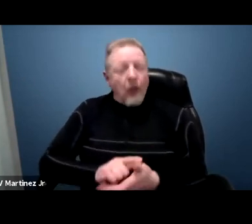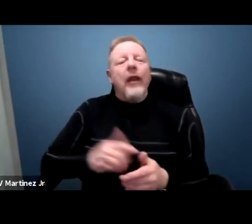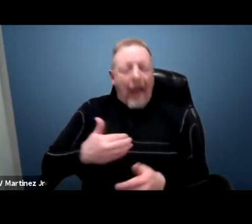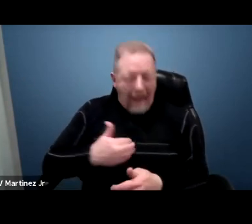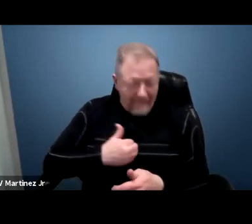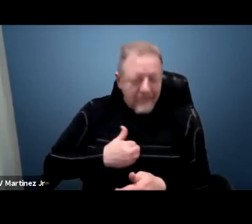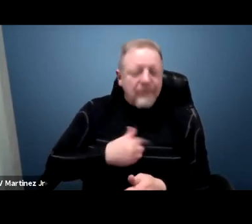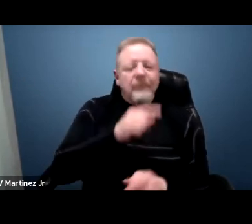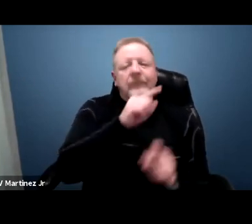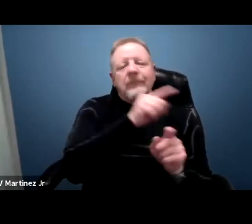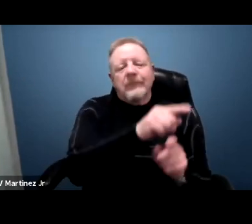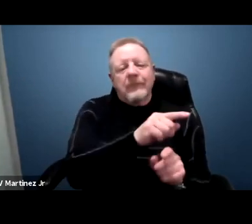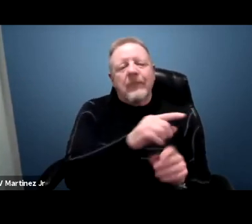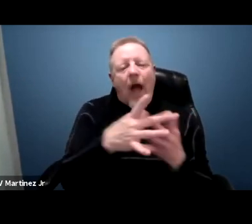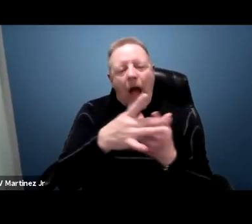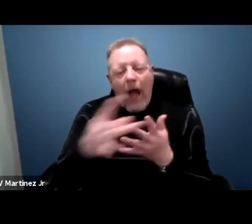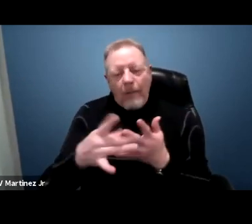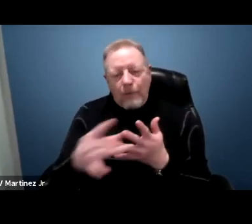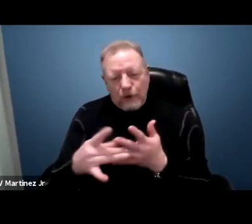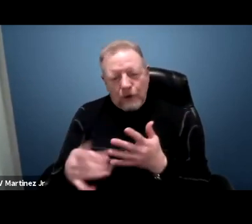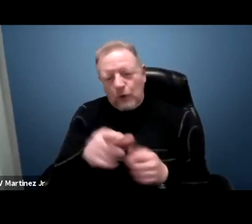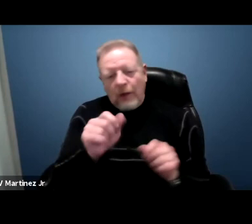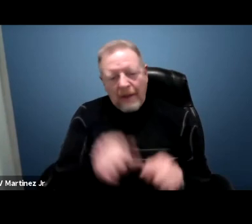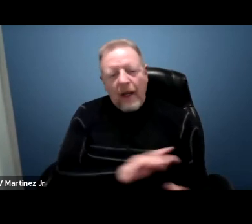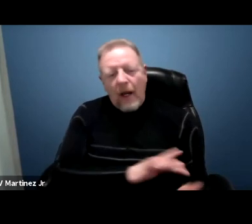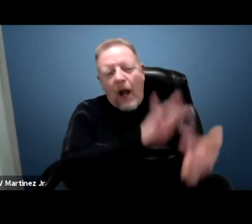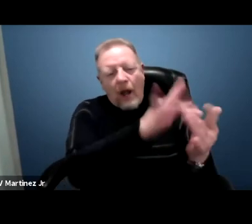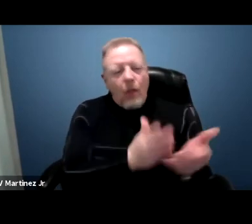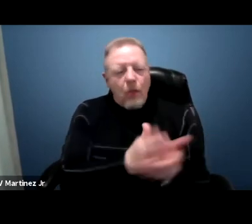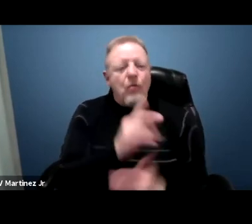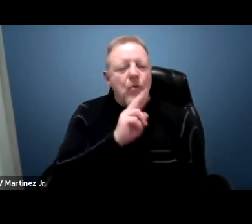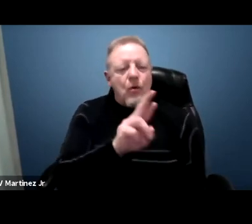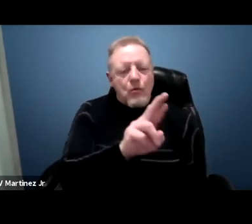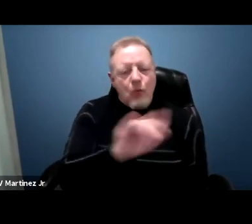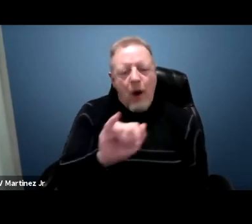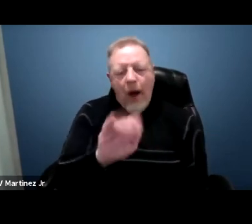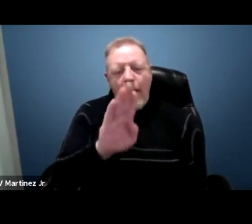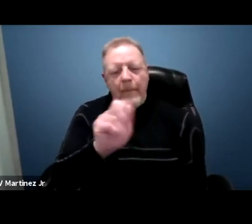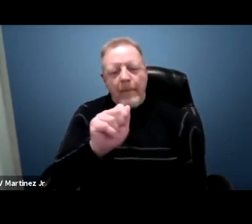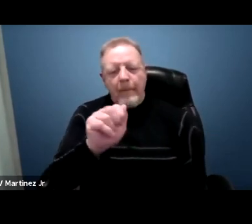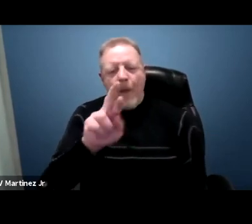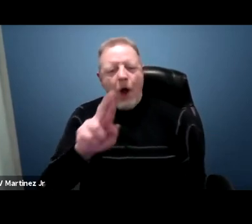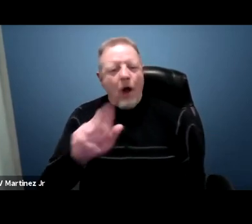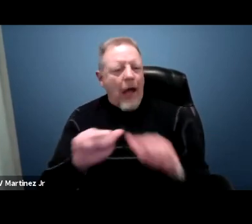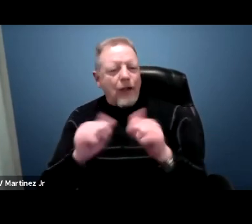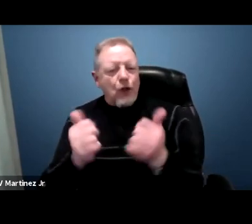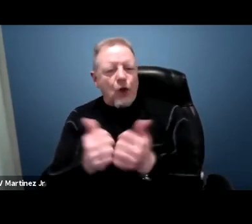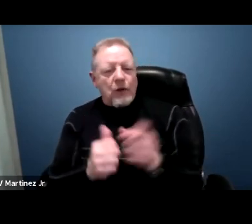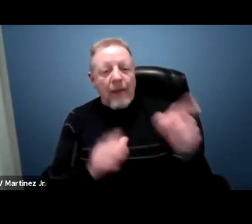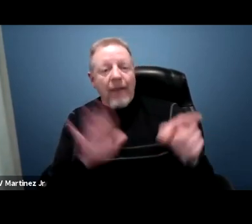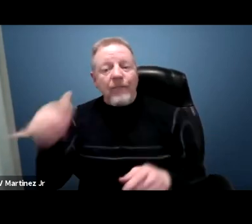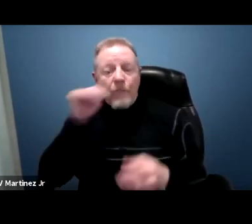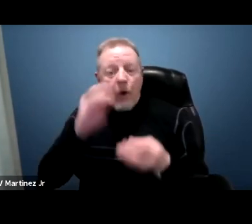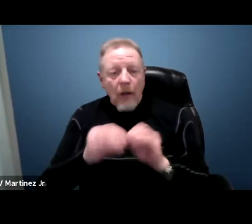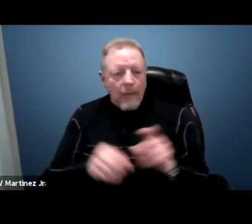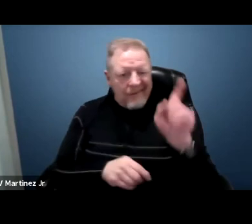are options which you can reach through the Rhode Island Bar Association. And their phone number is up